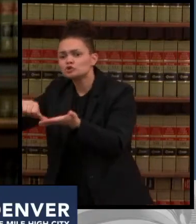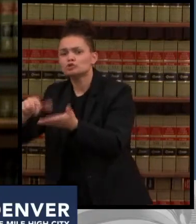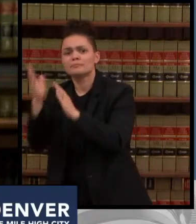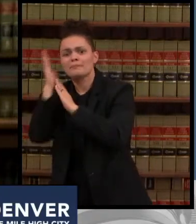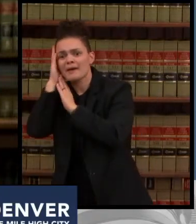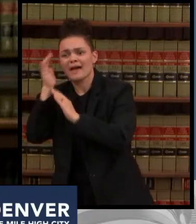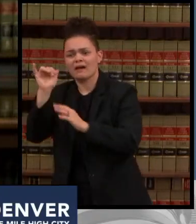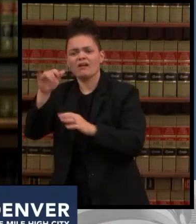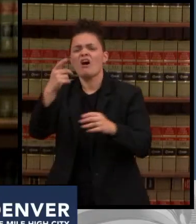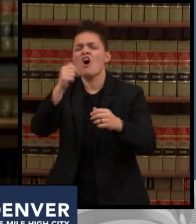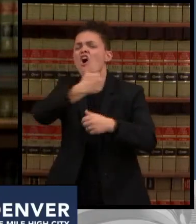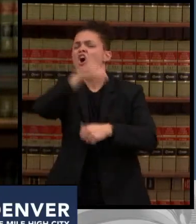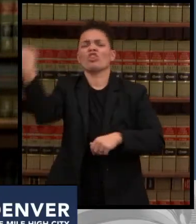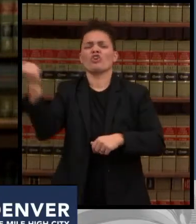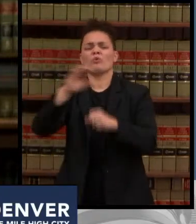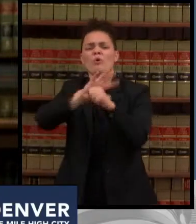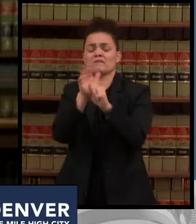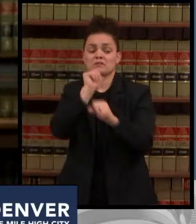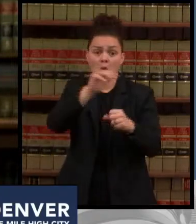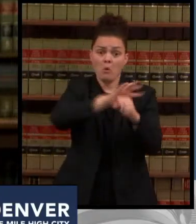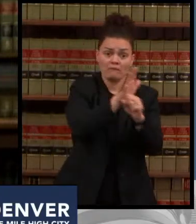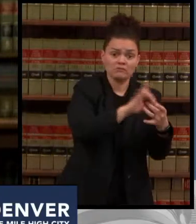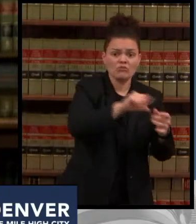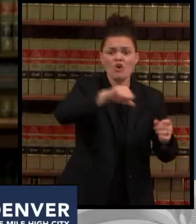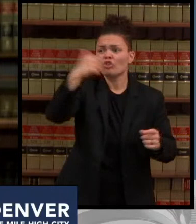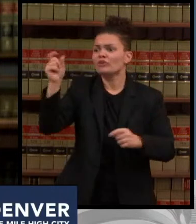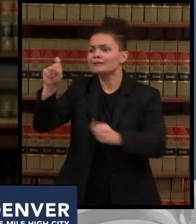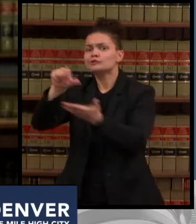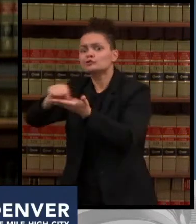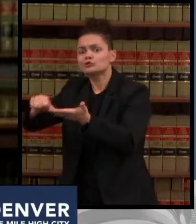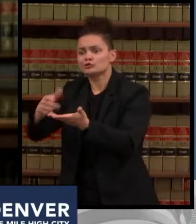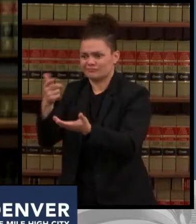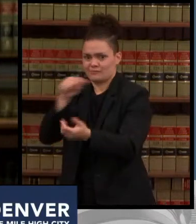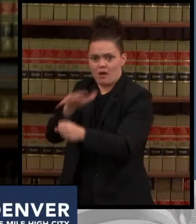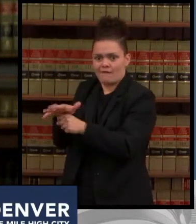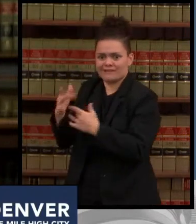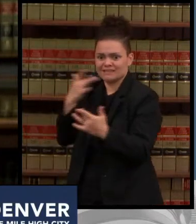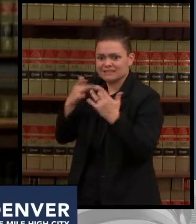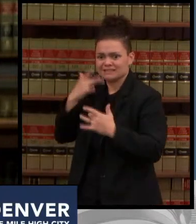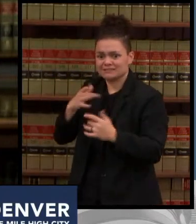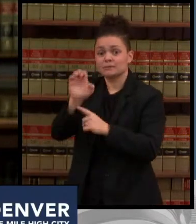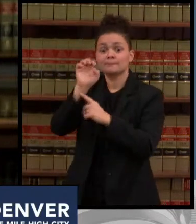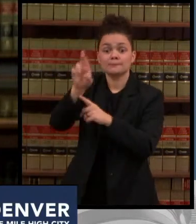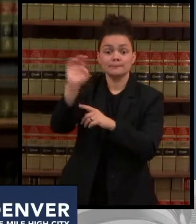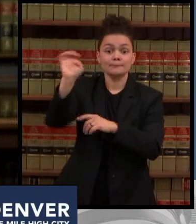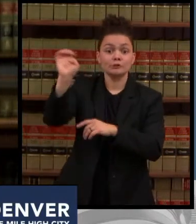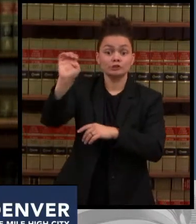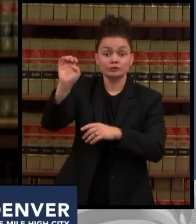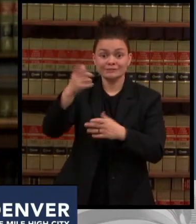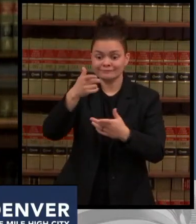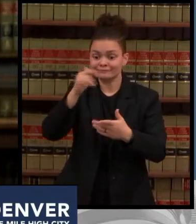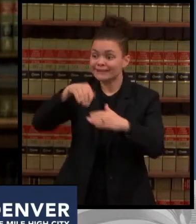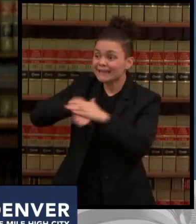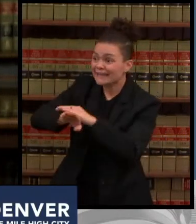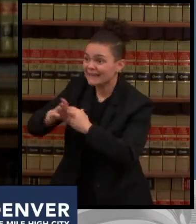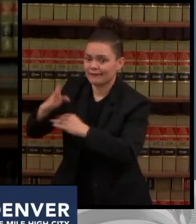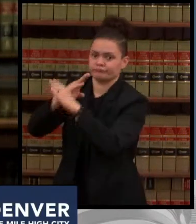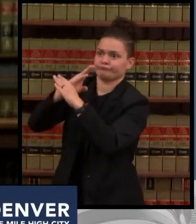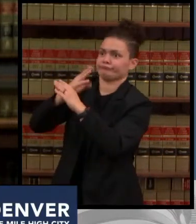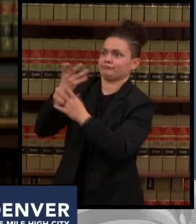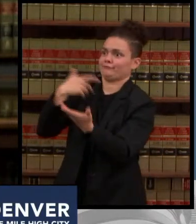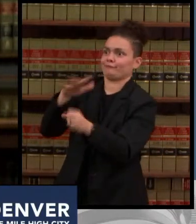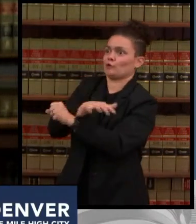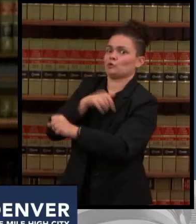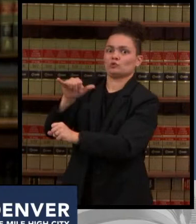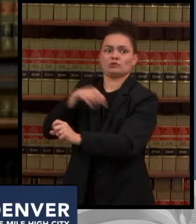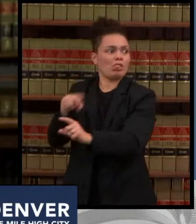the hospital for. Emergency rooms are routinely diverting patients because they simply don't have the capacity to take